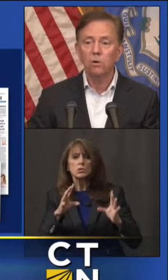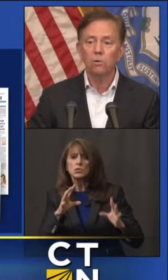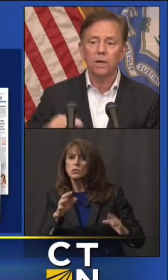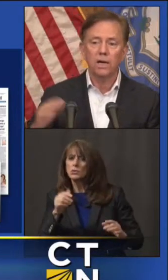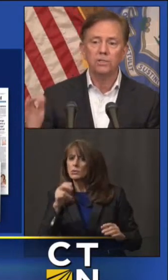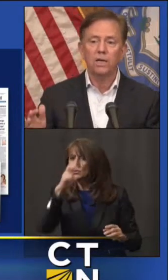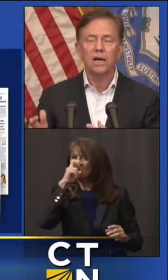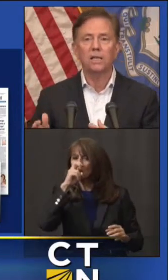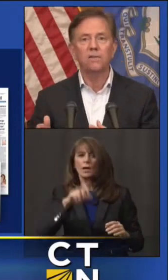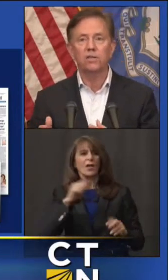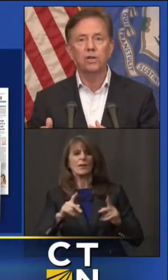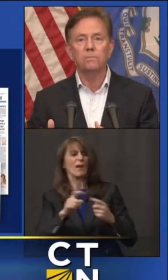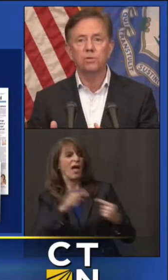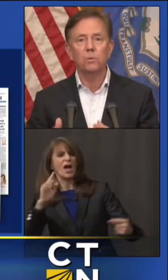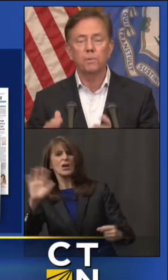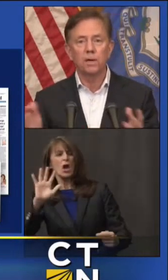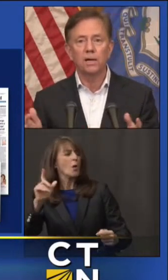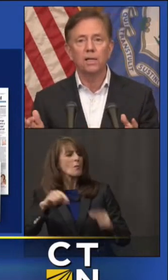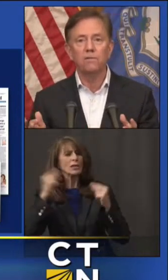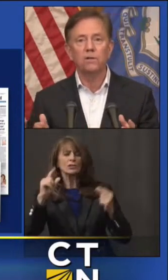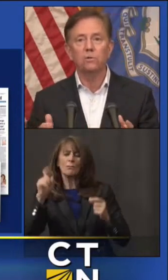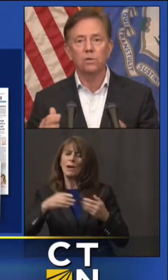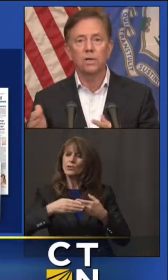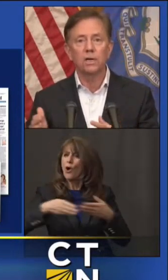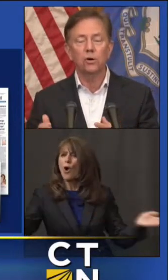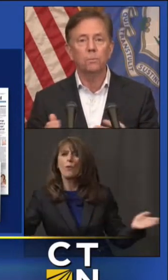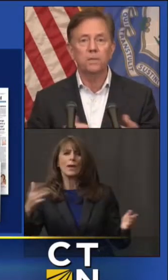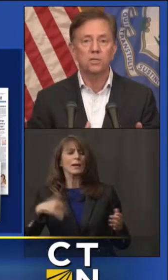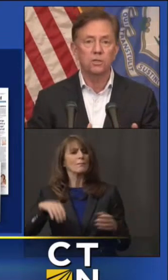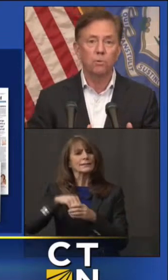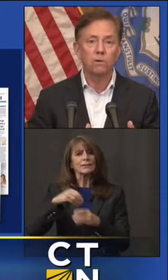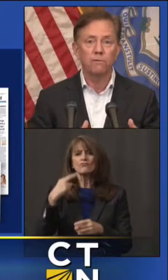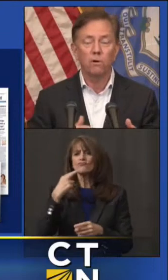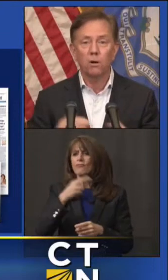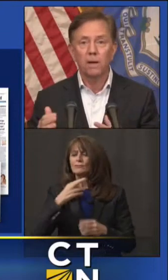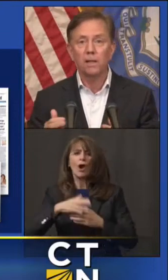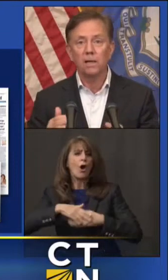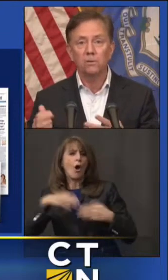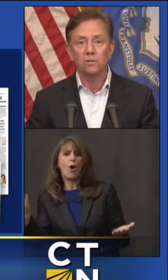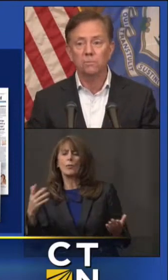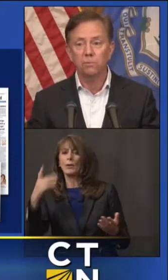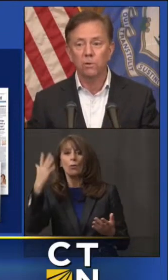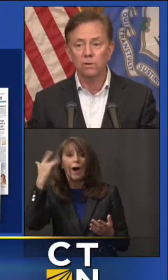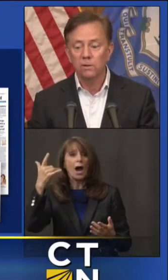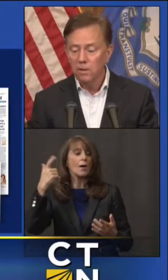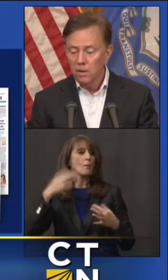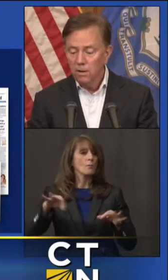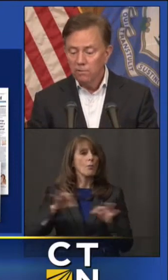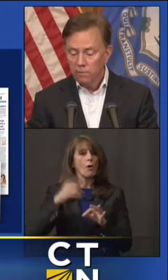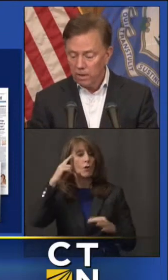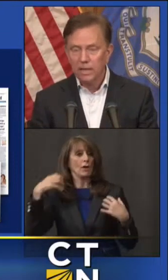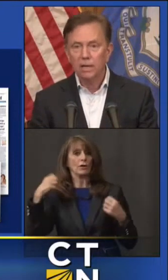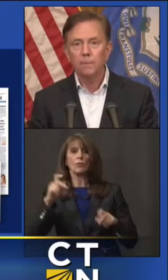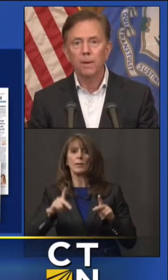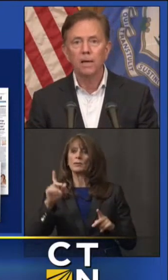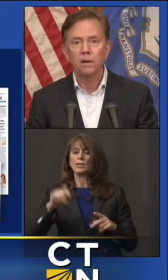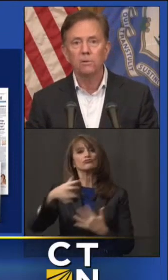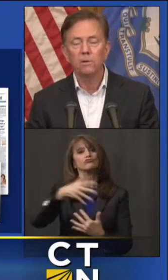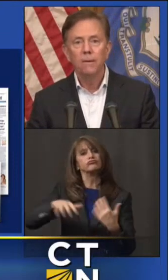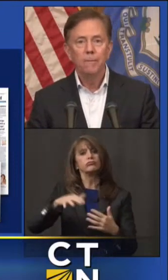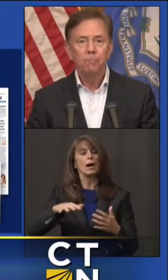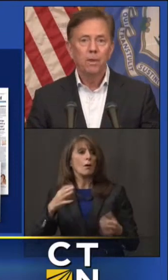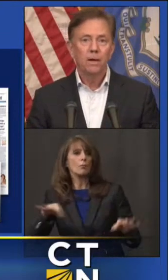no, gosh, you got to leave the gyms open. You got to leave indoor dining open. It's important for our mental health. It's important for our economic